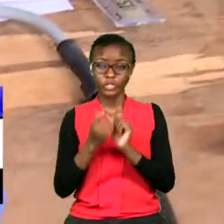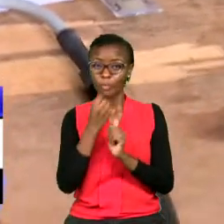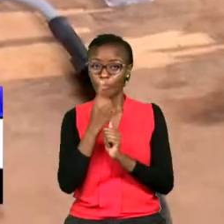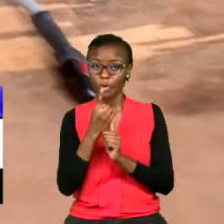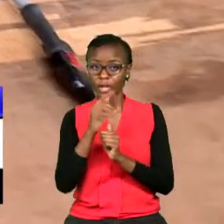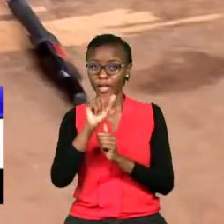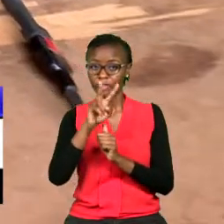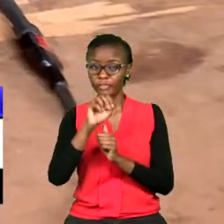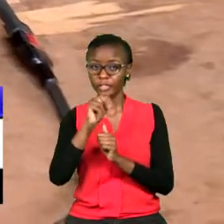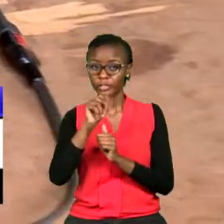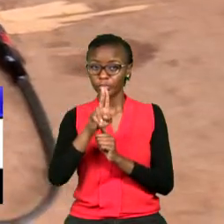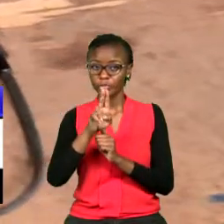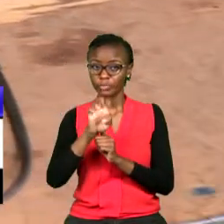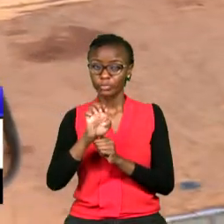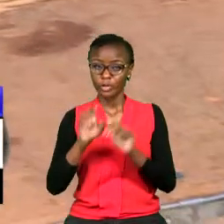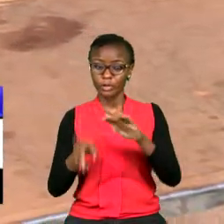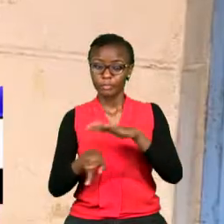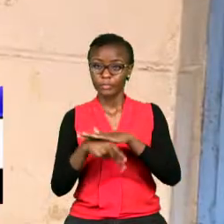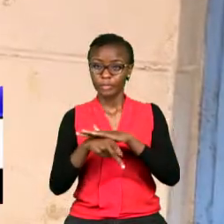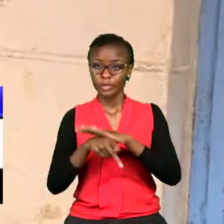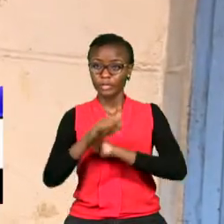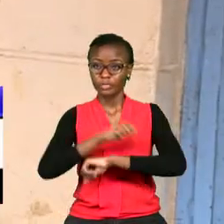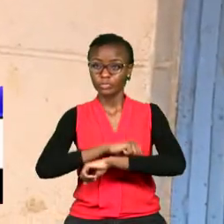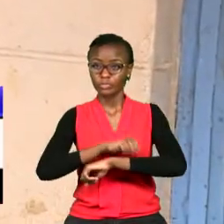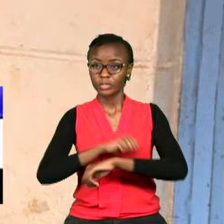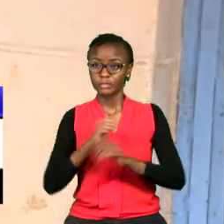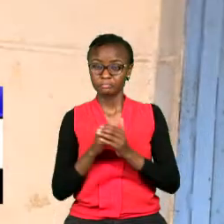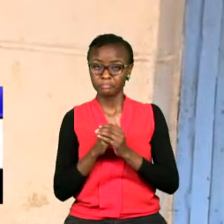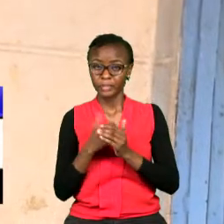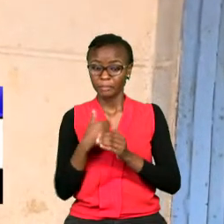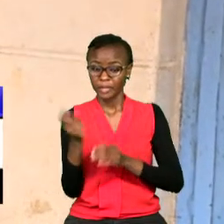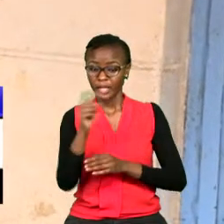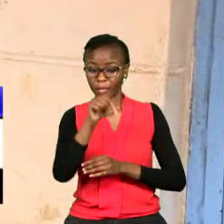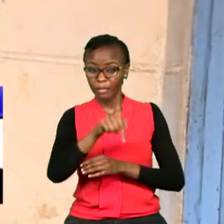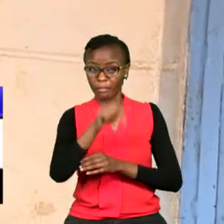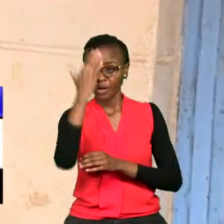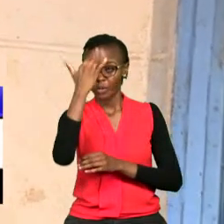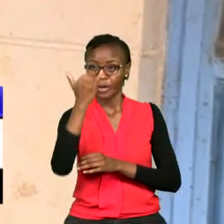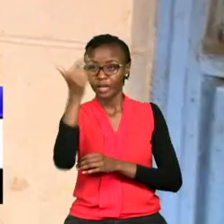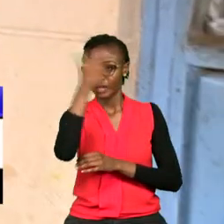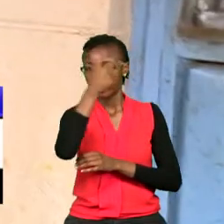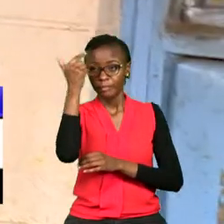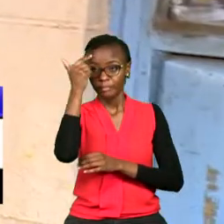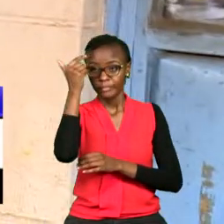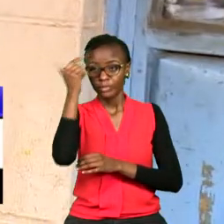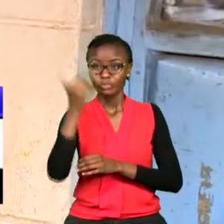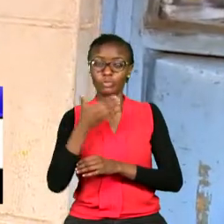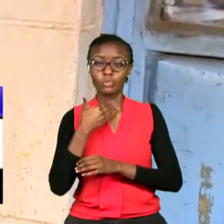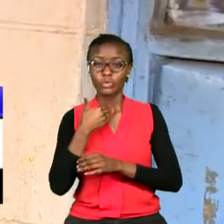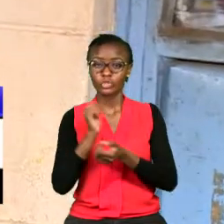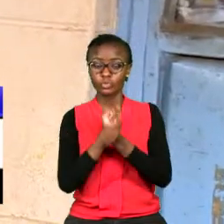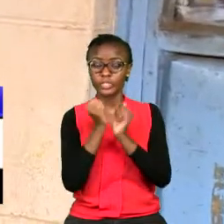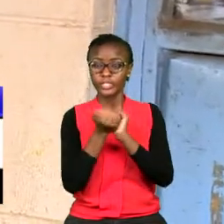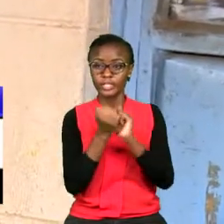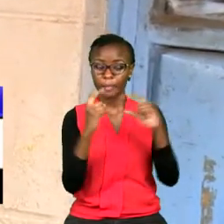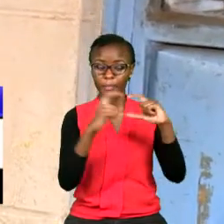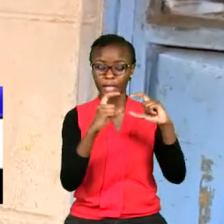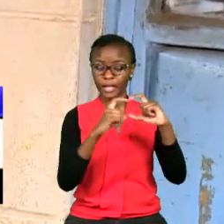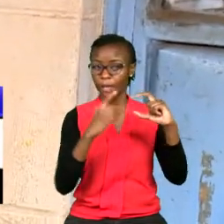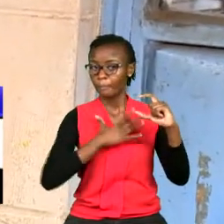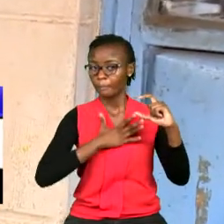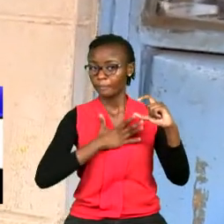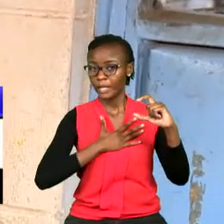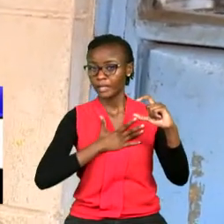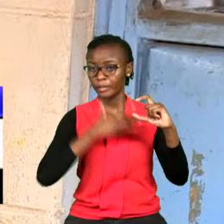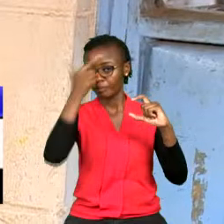School, where we met this stranded Kenyan. Kuja hapa kwa shughuli ya kubadilisha ID yangu mahali ambapo nitapigia kura,